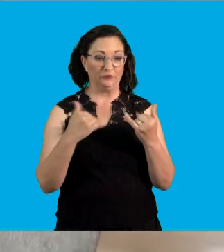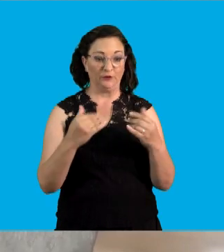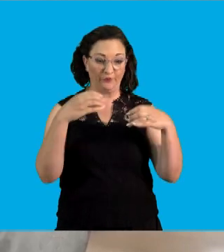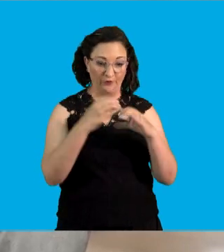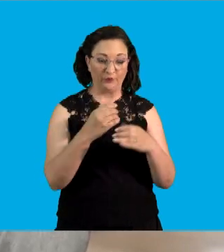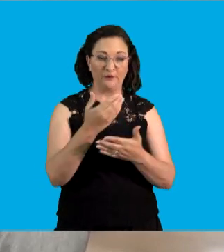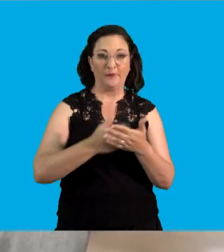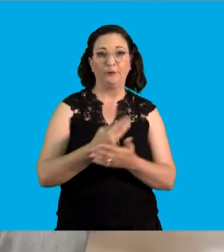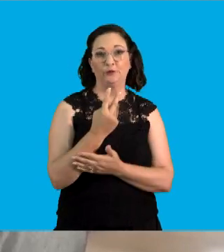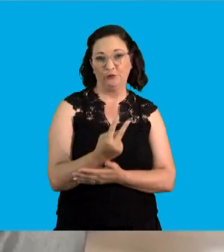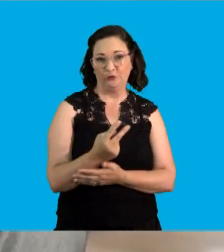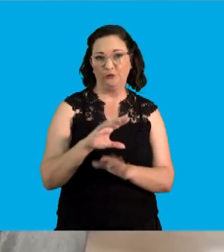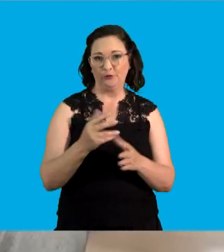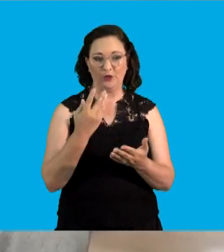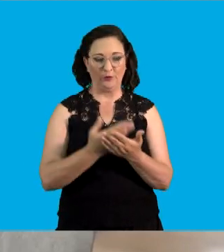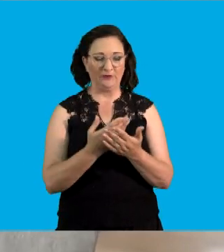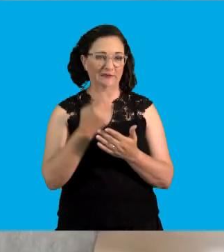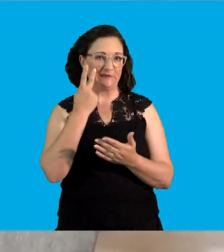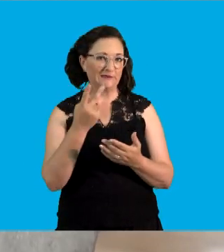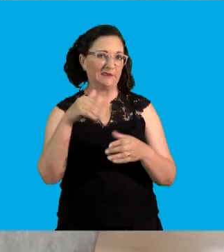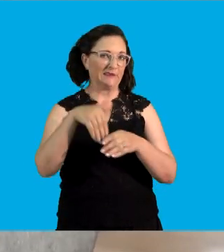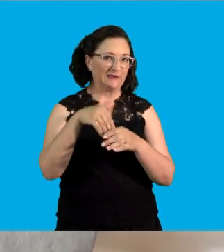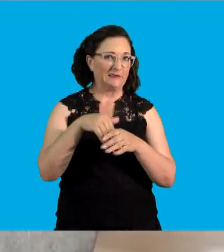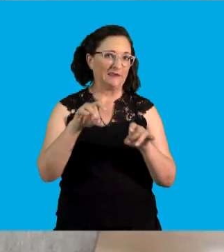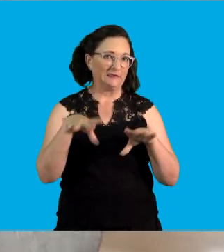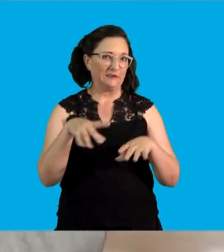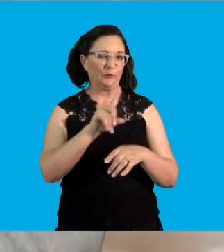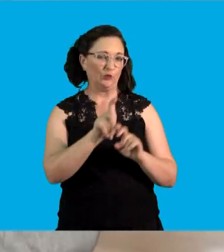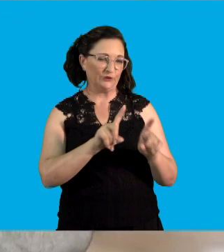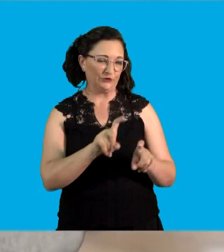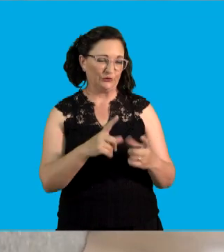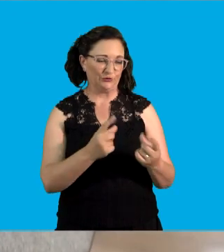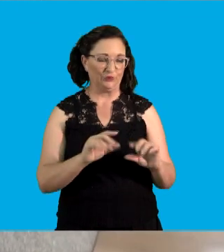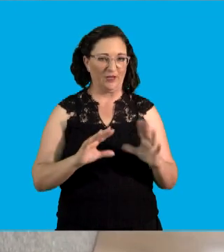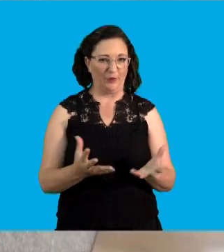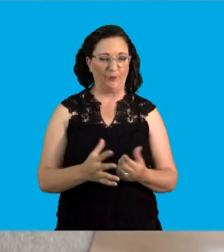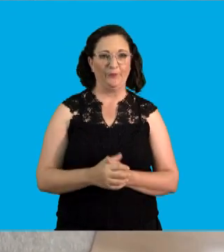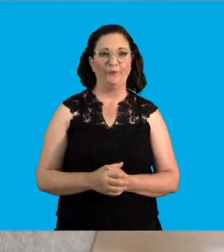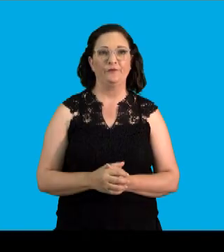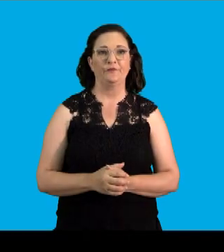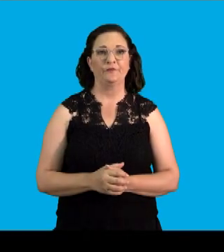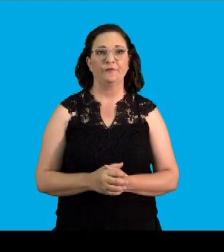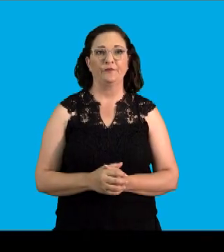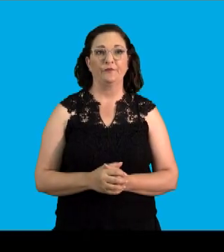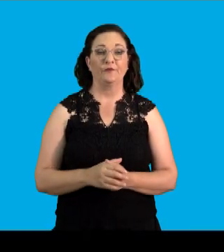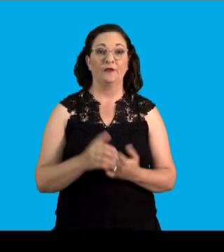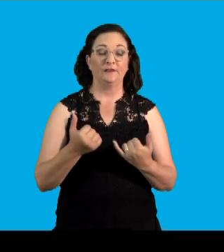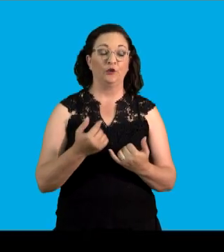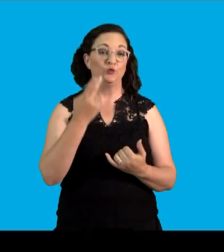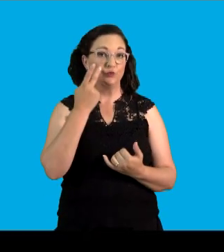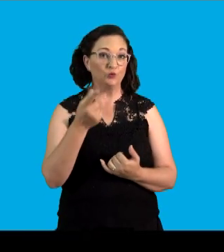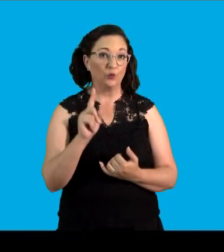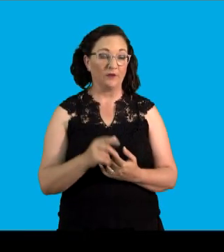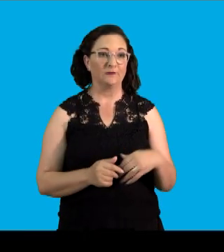on how to approach the exam or how to approach the questions. All right, so this is what we'll be looking at for today's